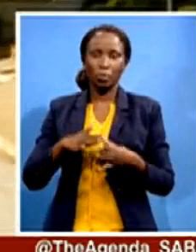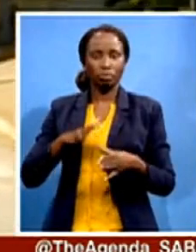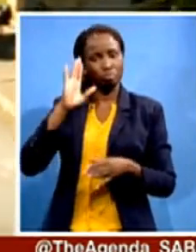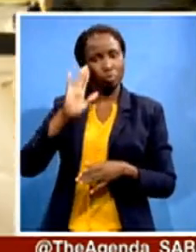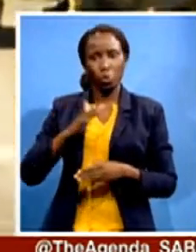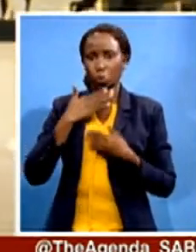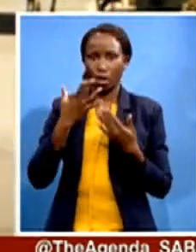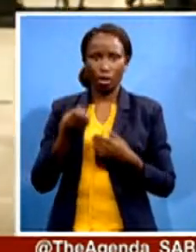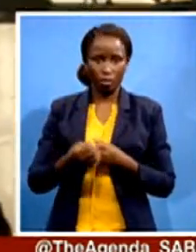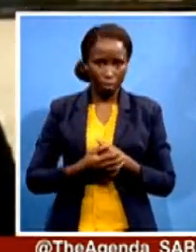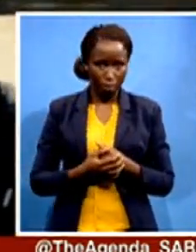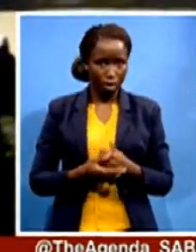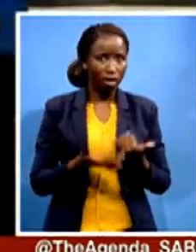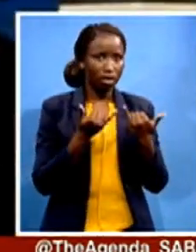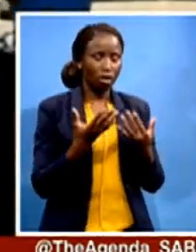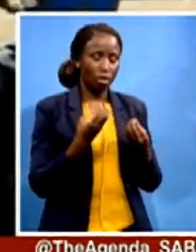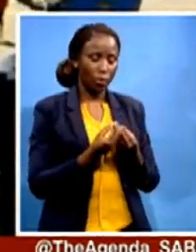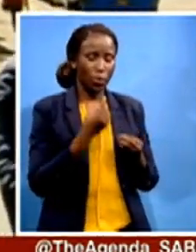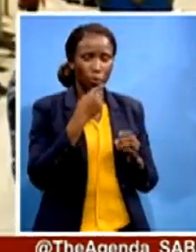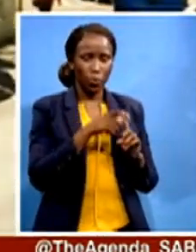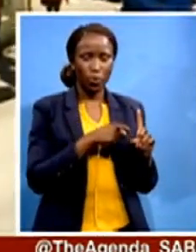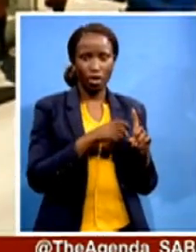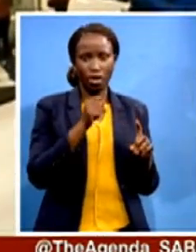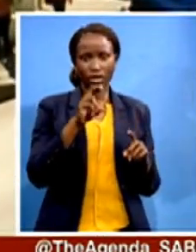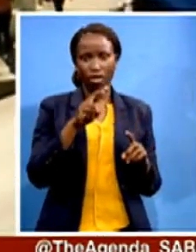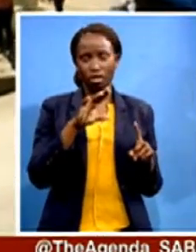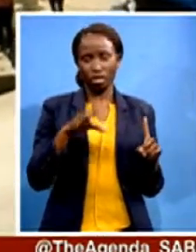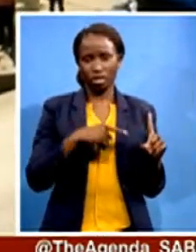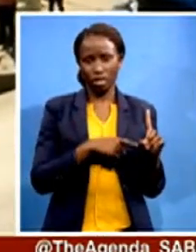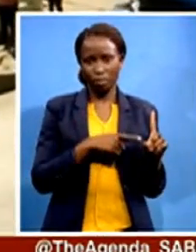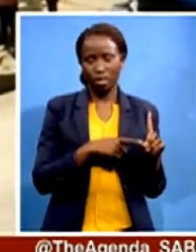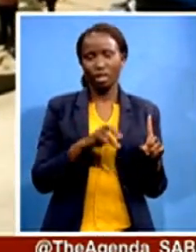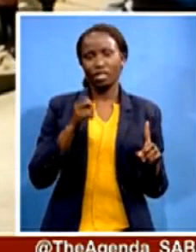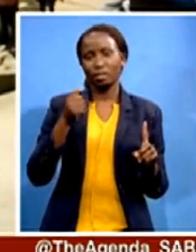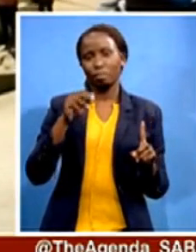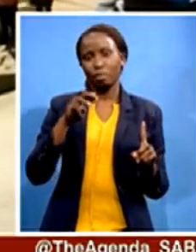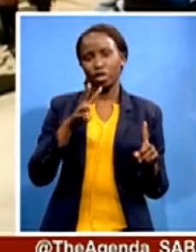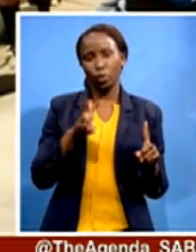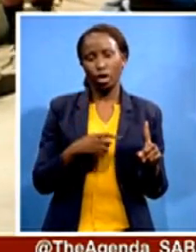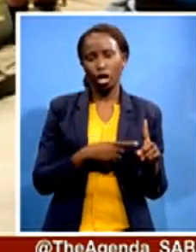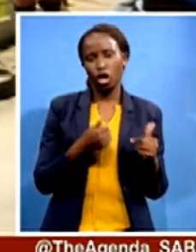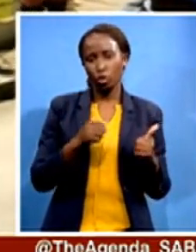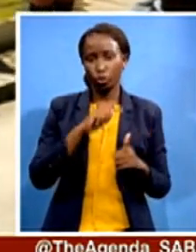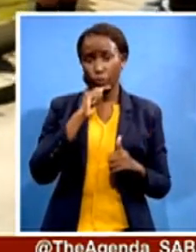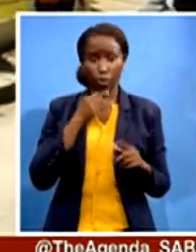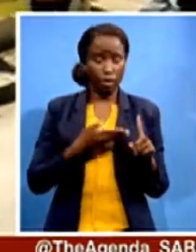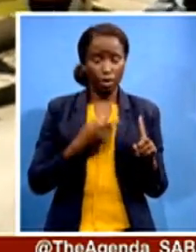president, Sipiwo Ngenge. A very good morning to you, sir. Kindly tell us about this protest and